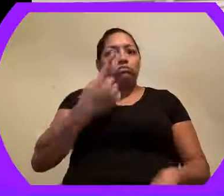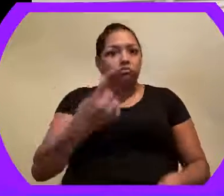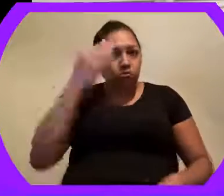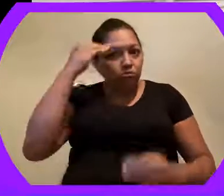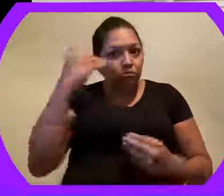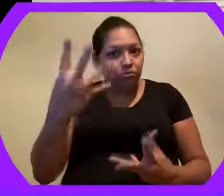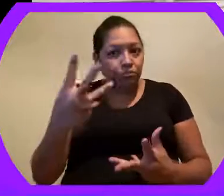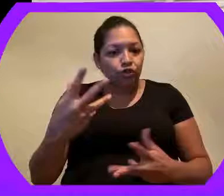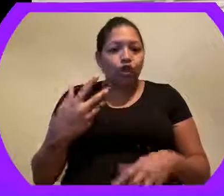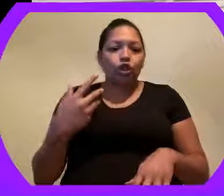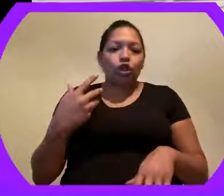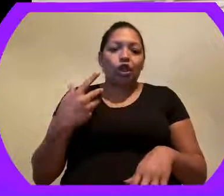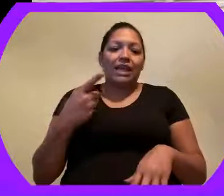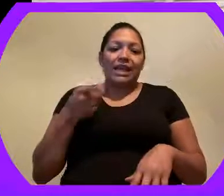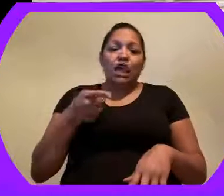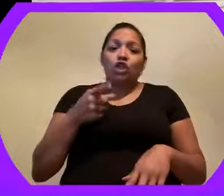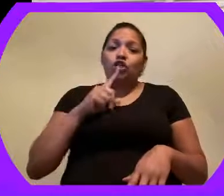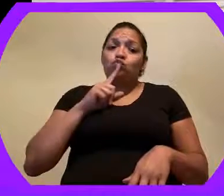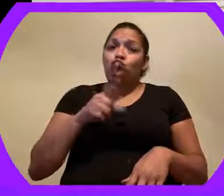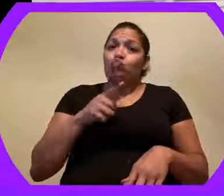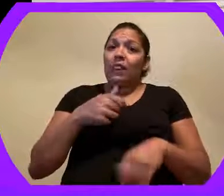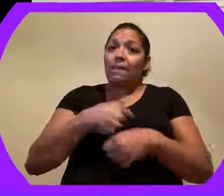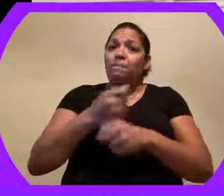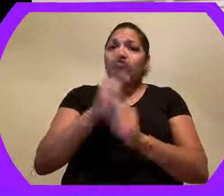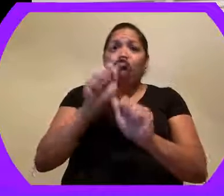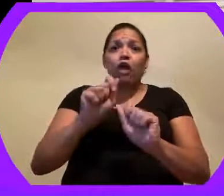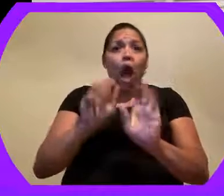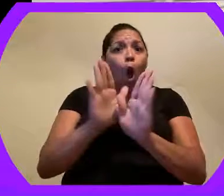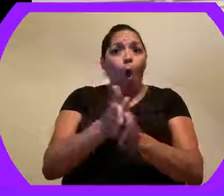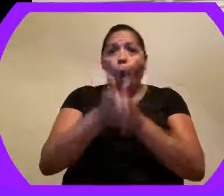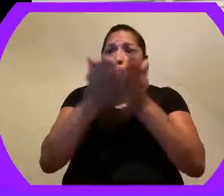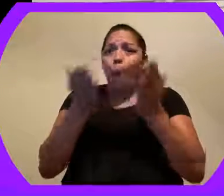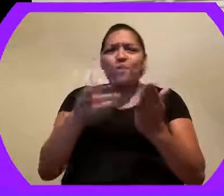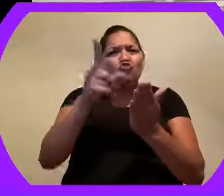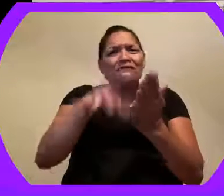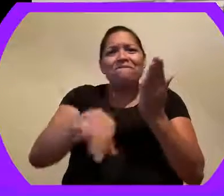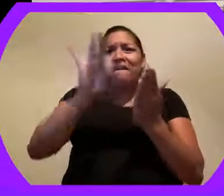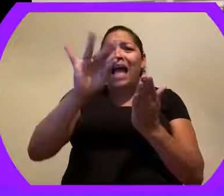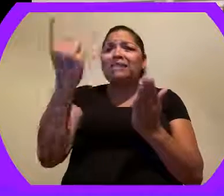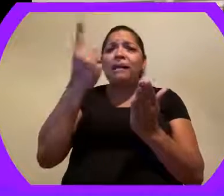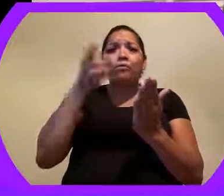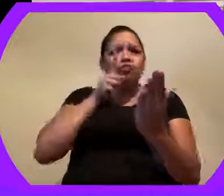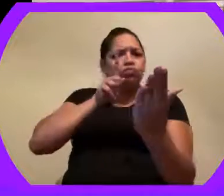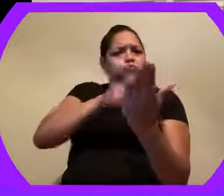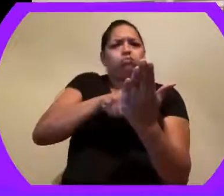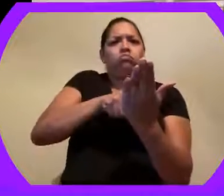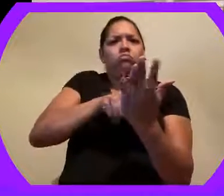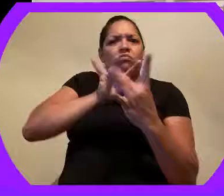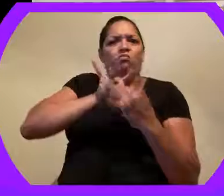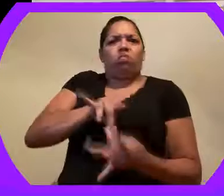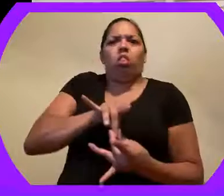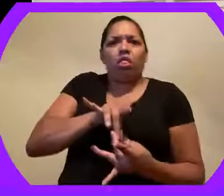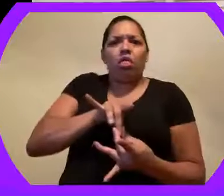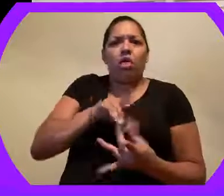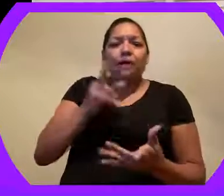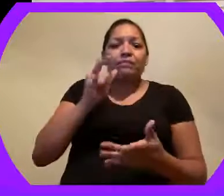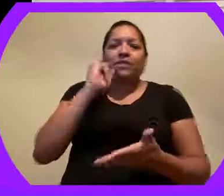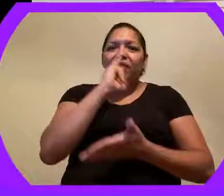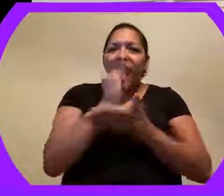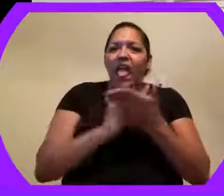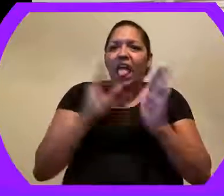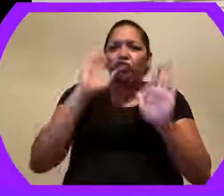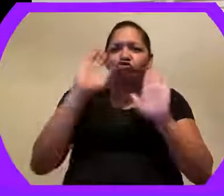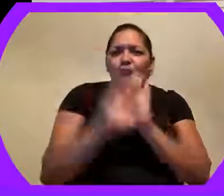quick, I'll just point out that it's, you can read through it, but you can also open it. It's also literally made to where you can open any page and find something that will stand out